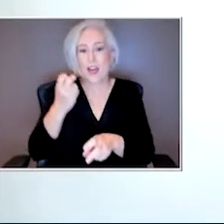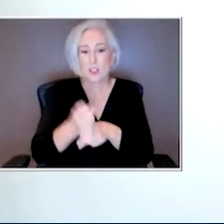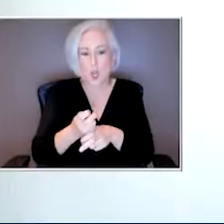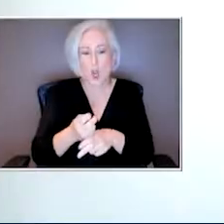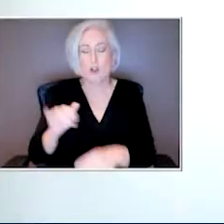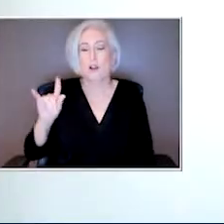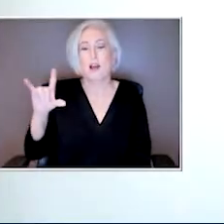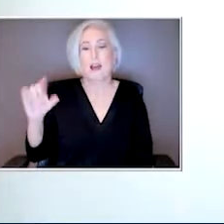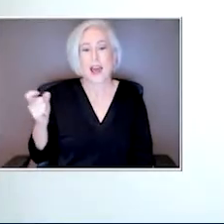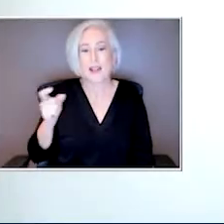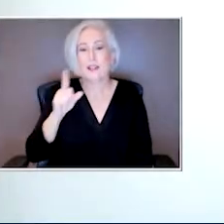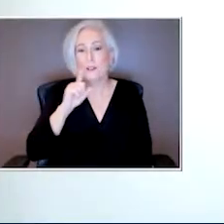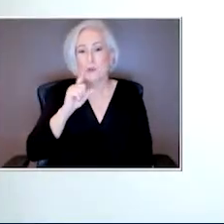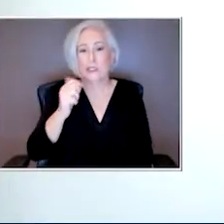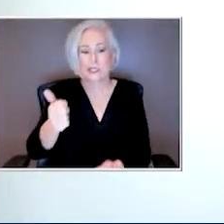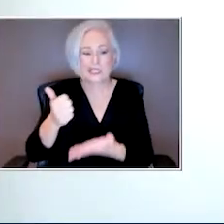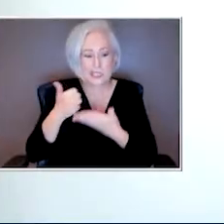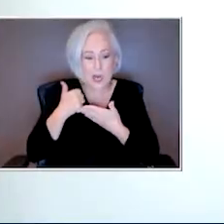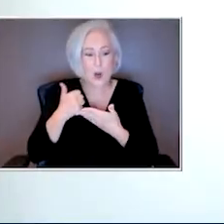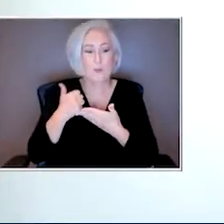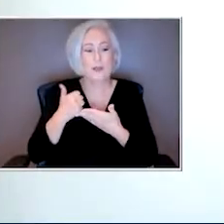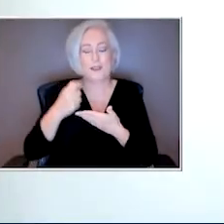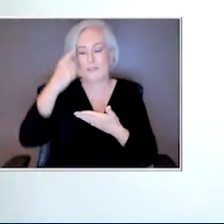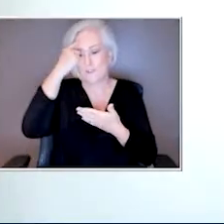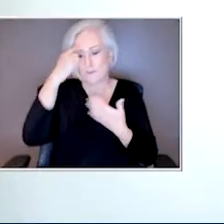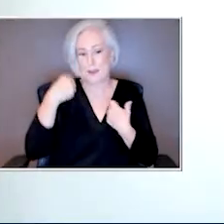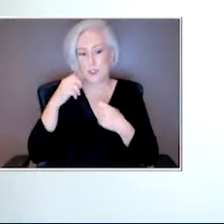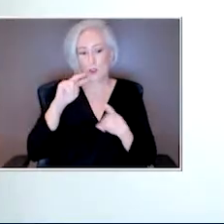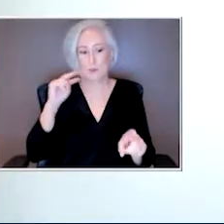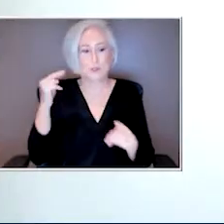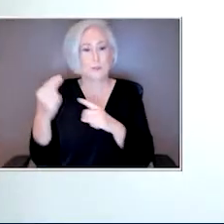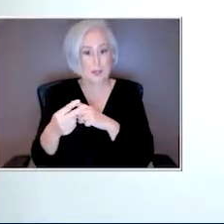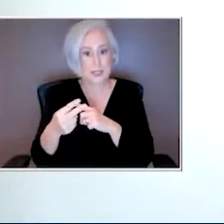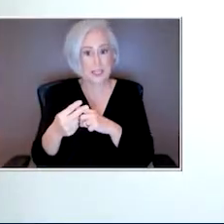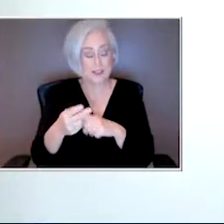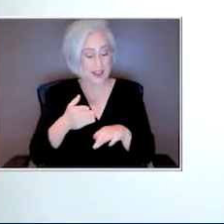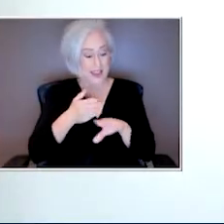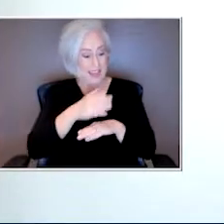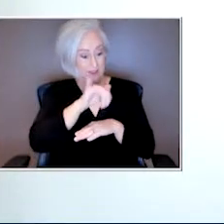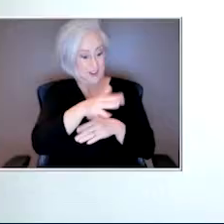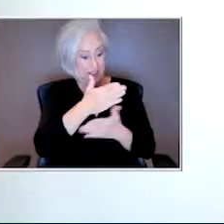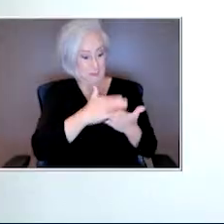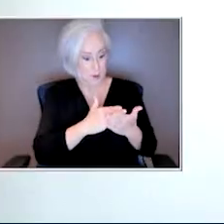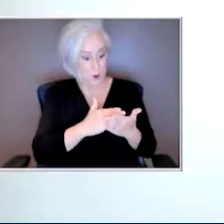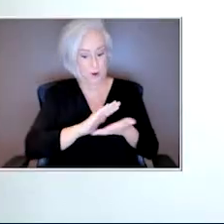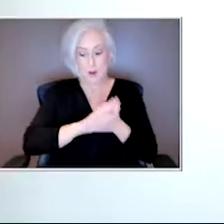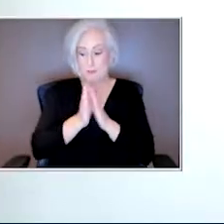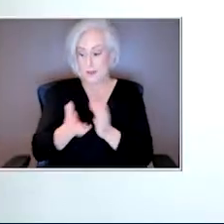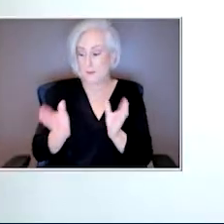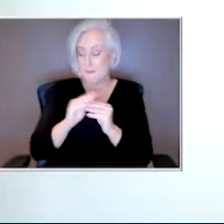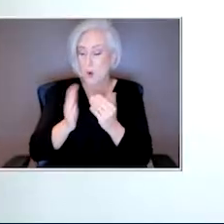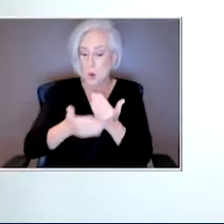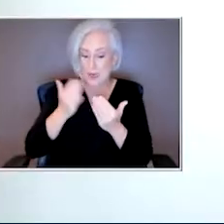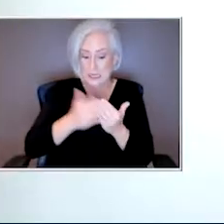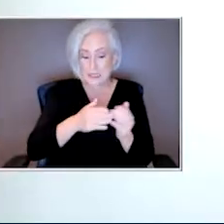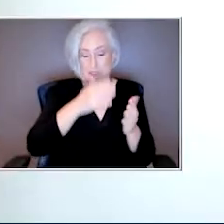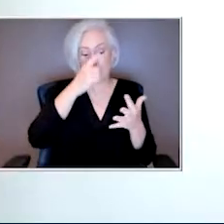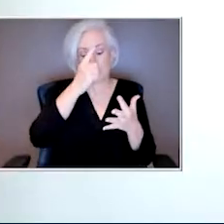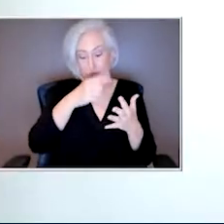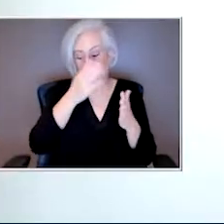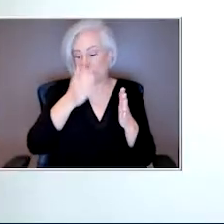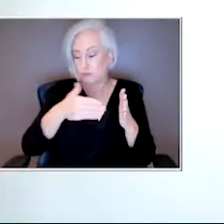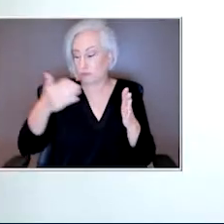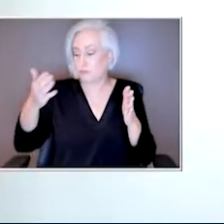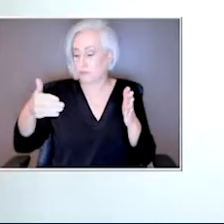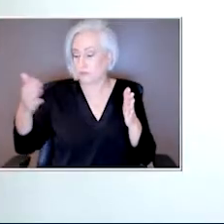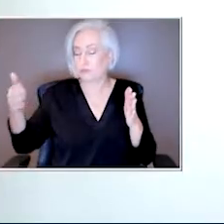really came in and helped me from a mental state of, once you get through this point, it gets easier from here. I waited a little